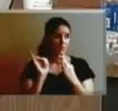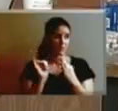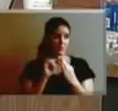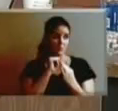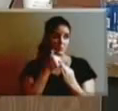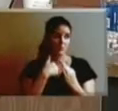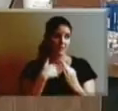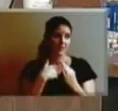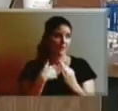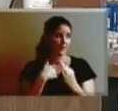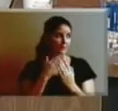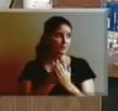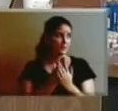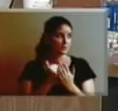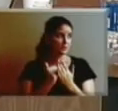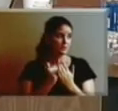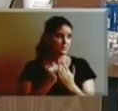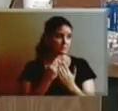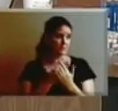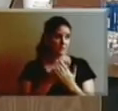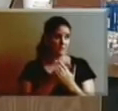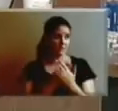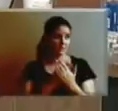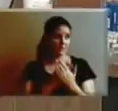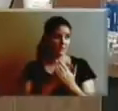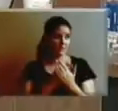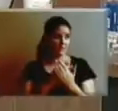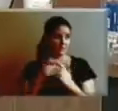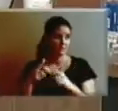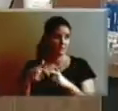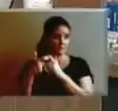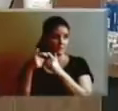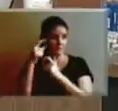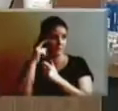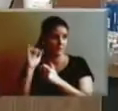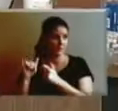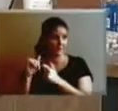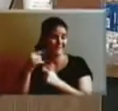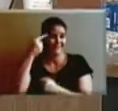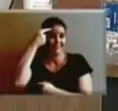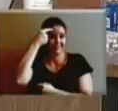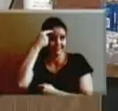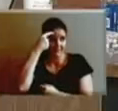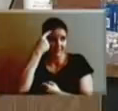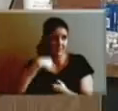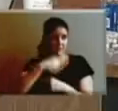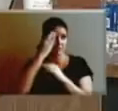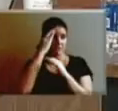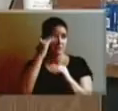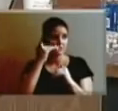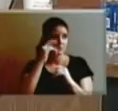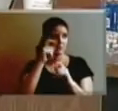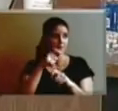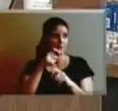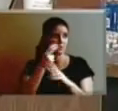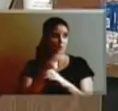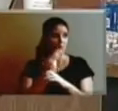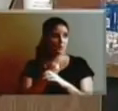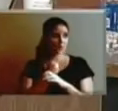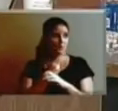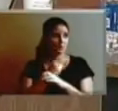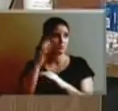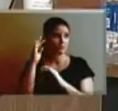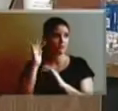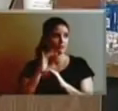think, line items. We've got, I think, everybody's expectation is we've got to use our rainy day money